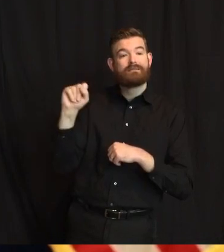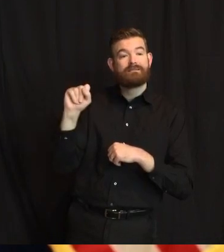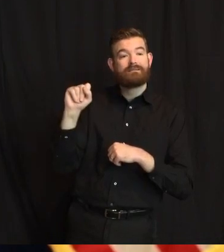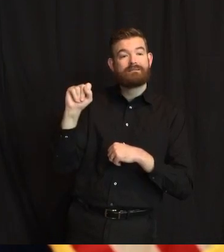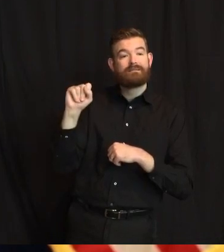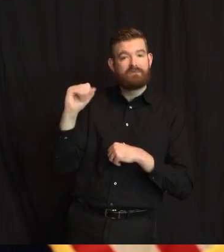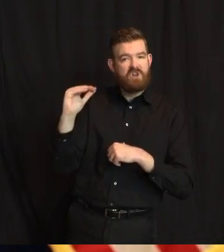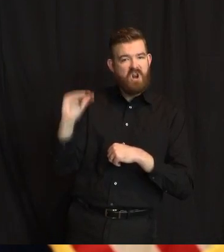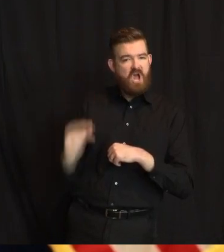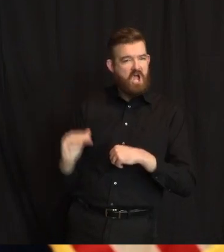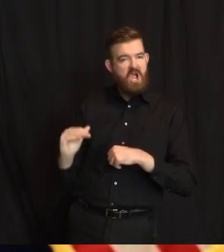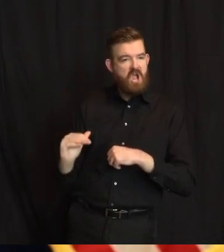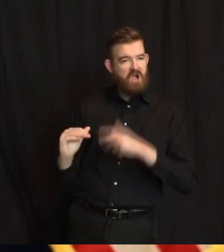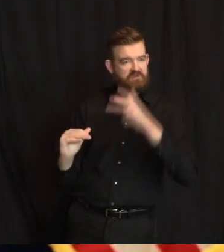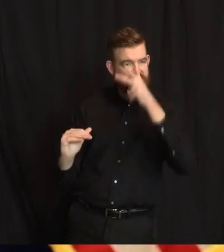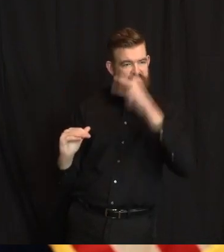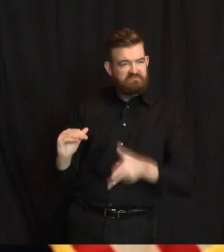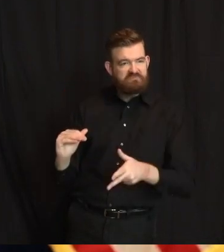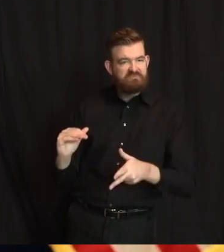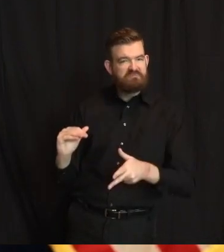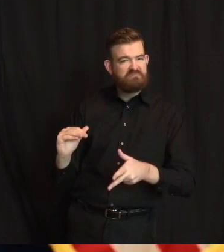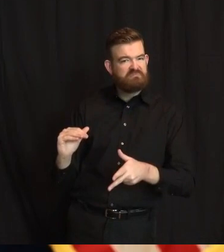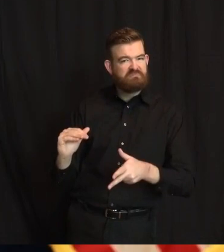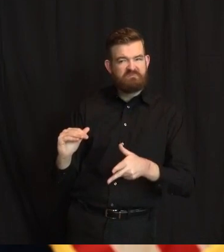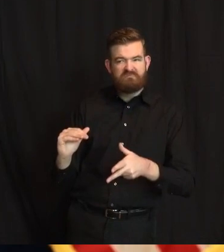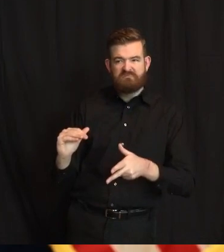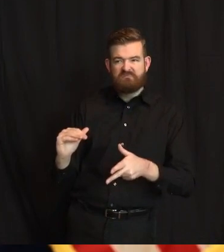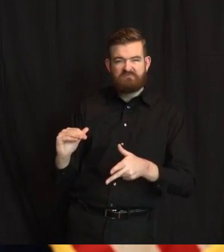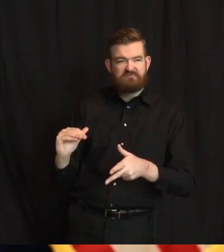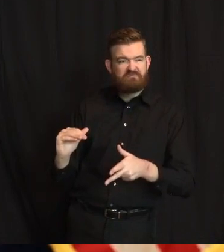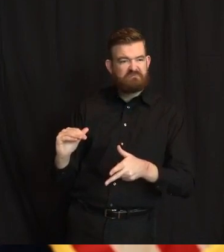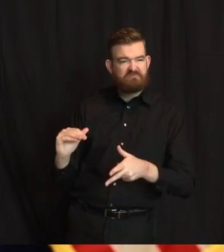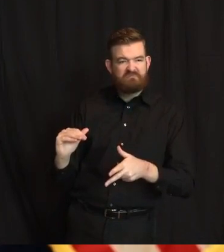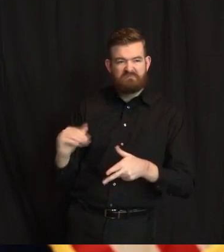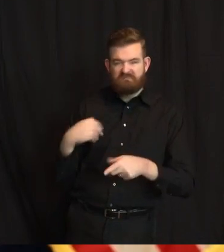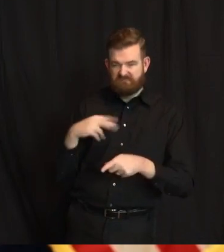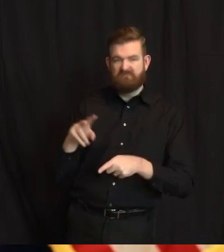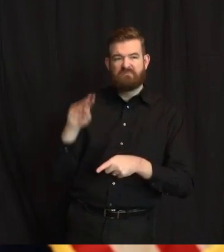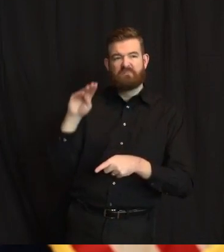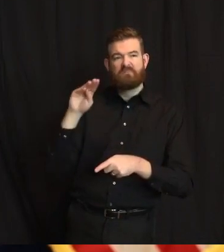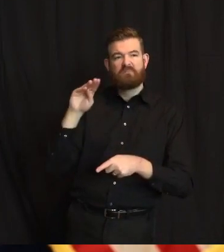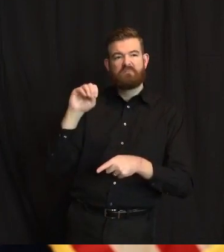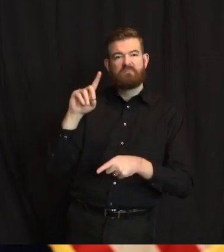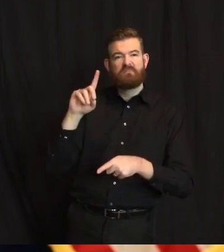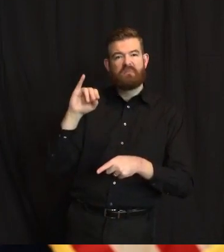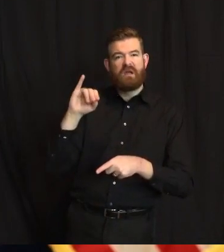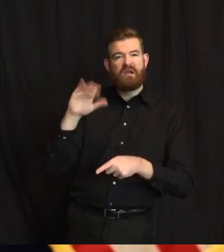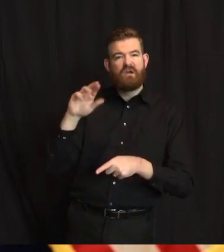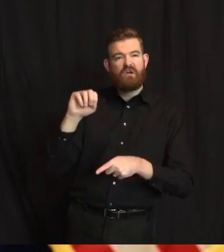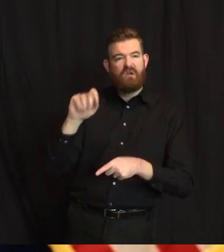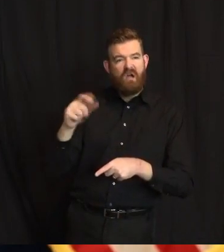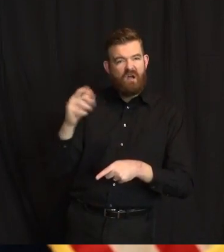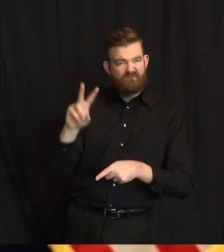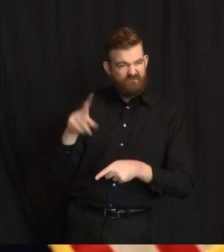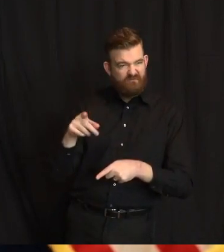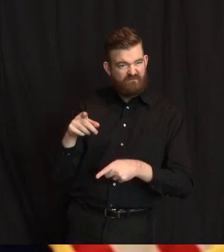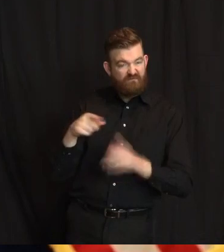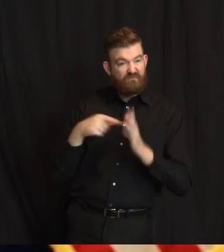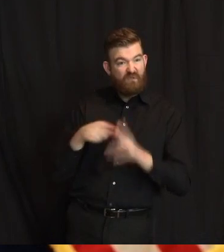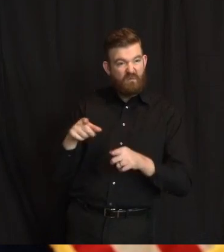went online to the Medicare.gov website, below average, much below average. Some of them are as good